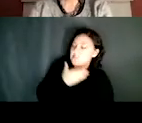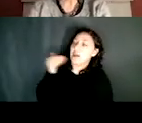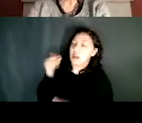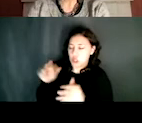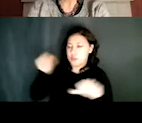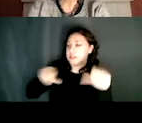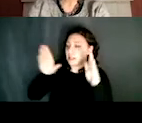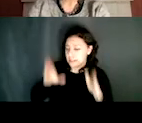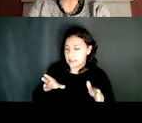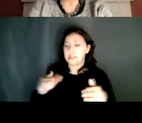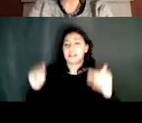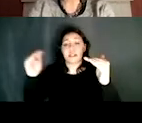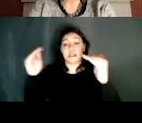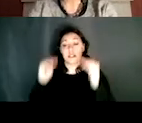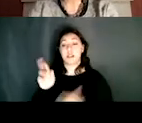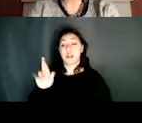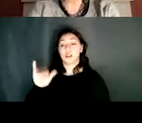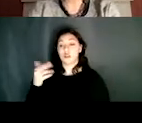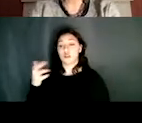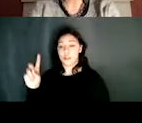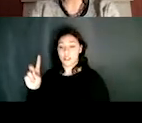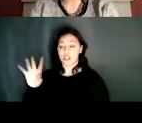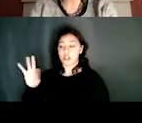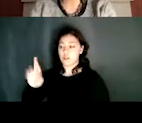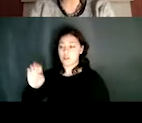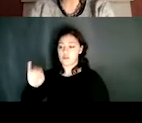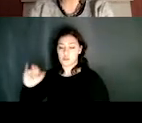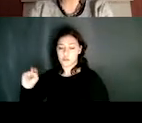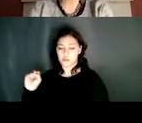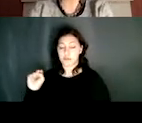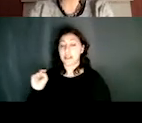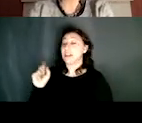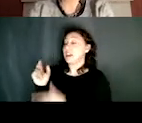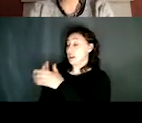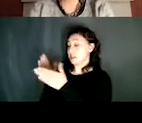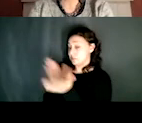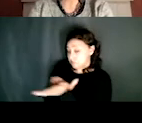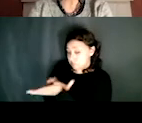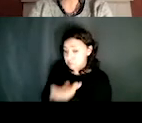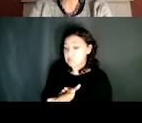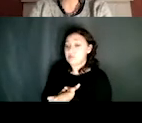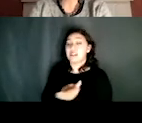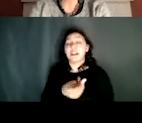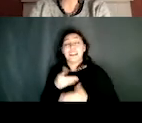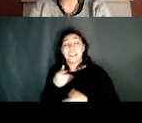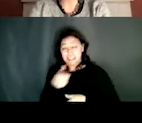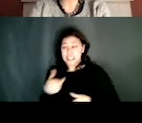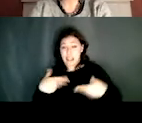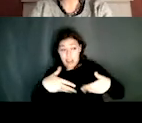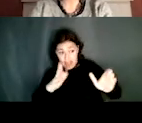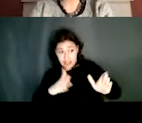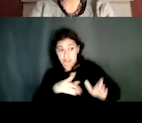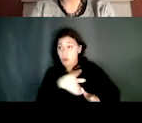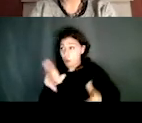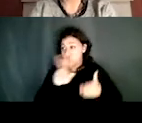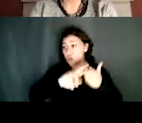Richard Fryman is praised for allowing PhD students to help steer the direction of the research while maintaining an open door for